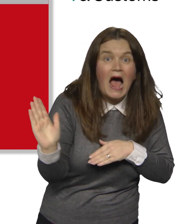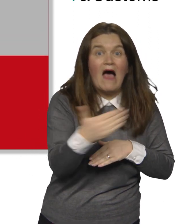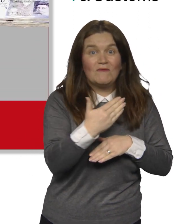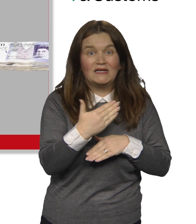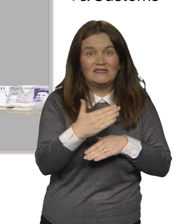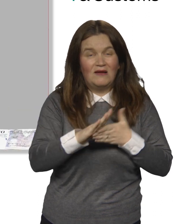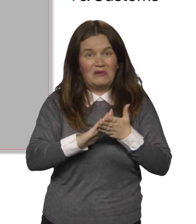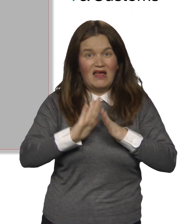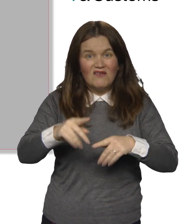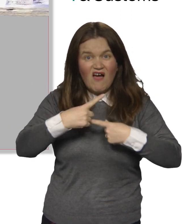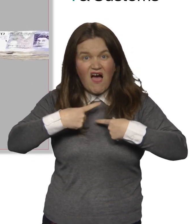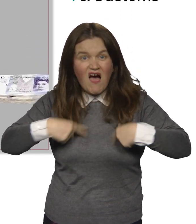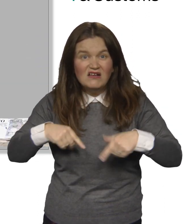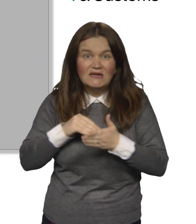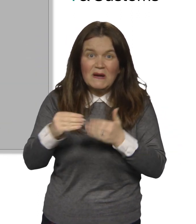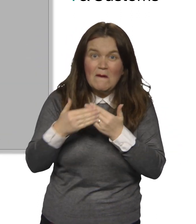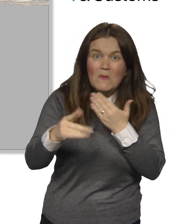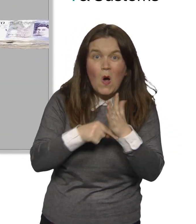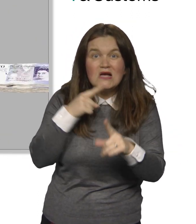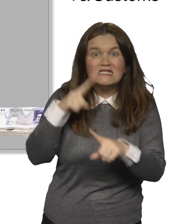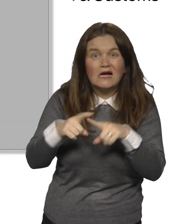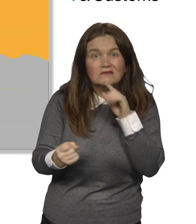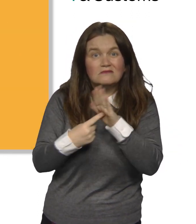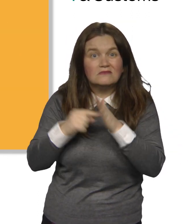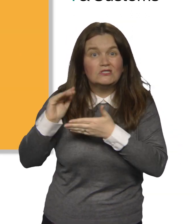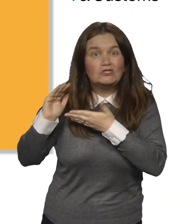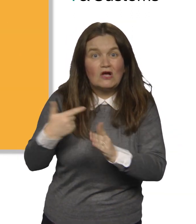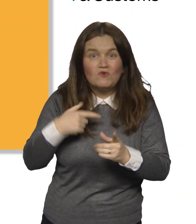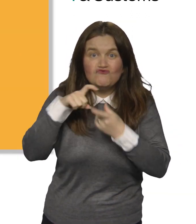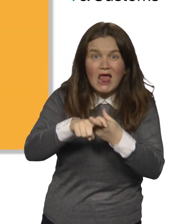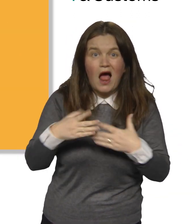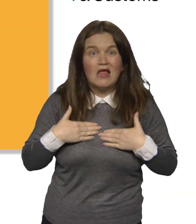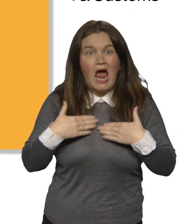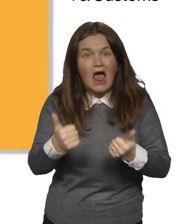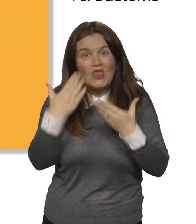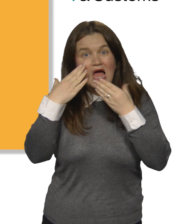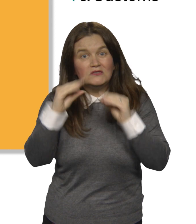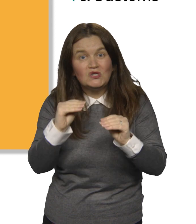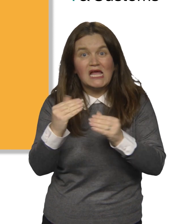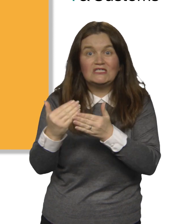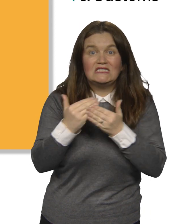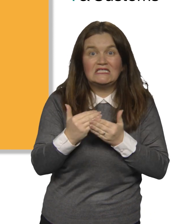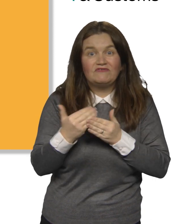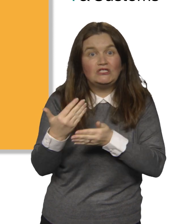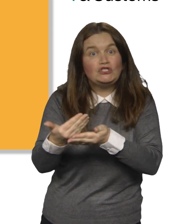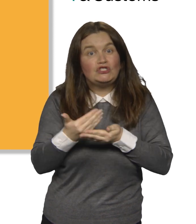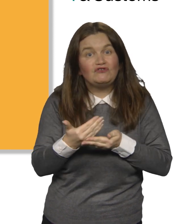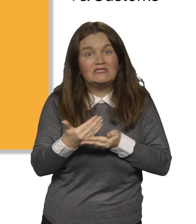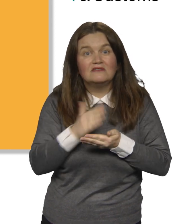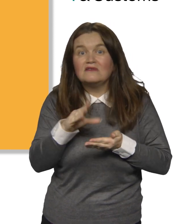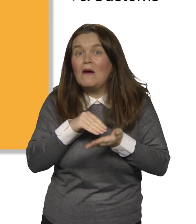leaving the rest of us to pay more for the vital services we all rely on for our health, education, safety and